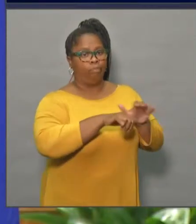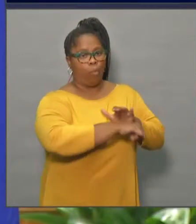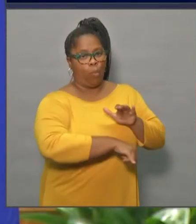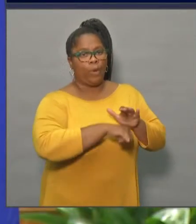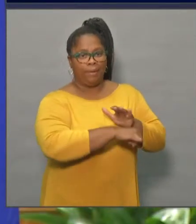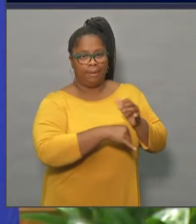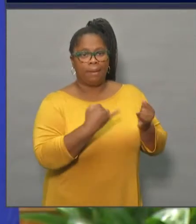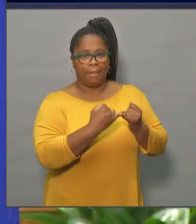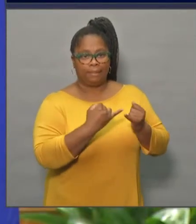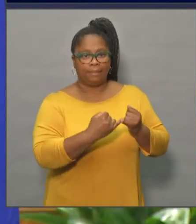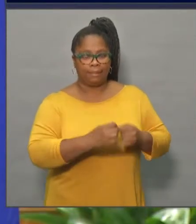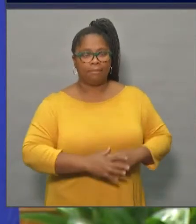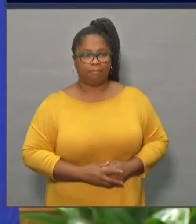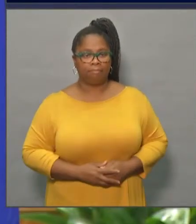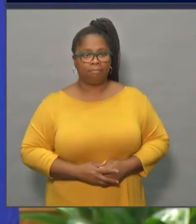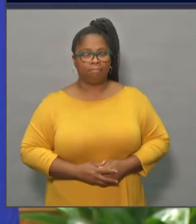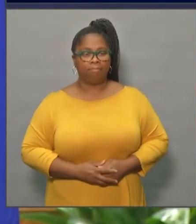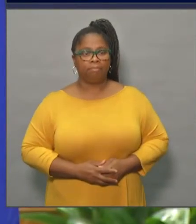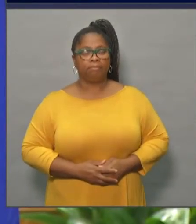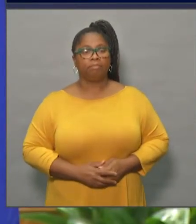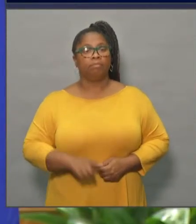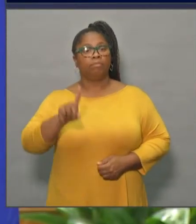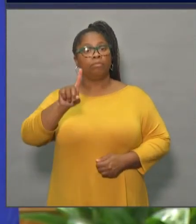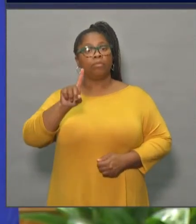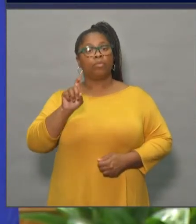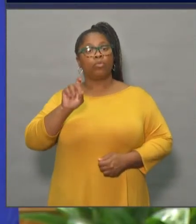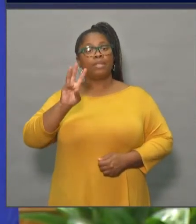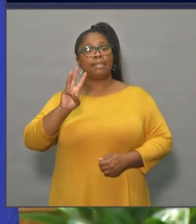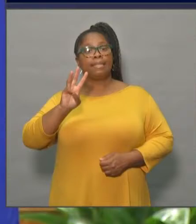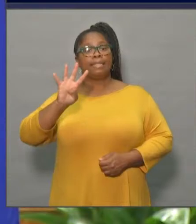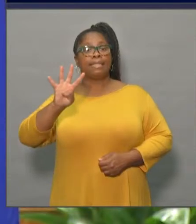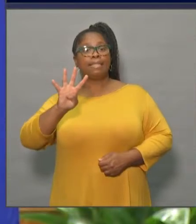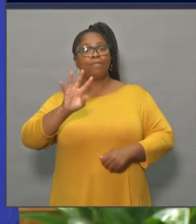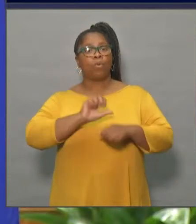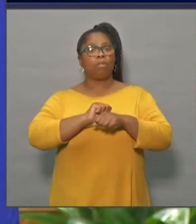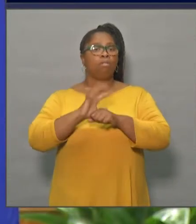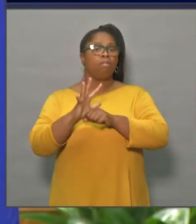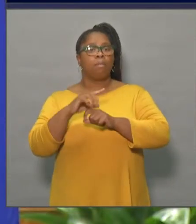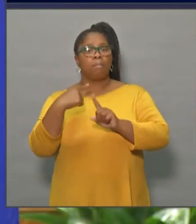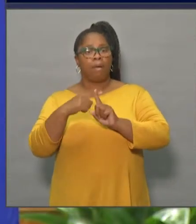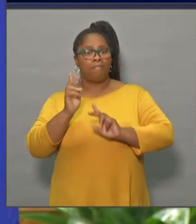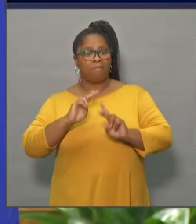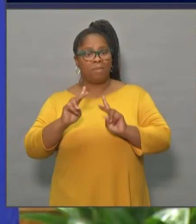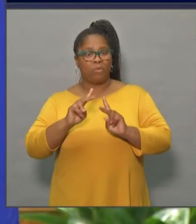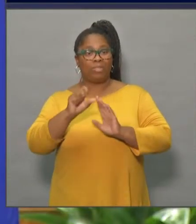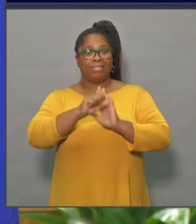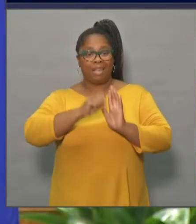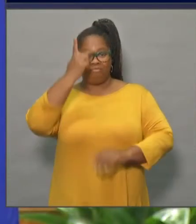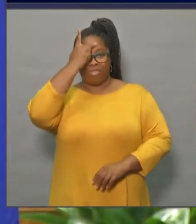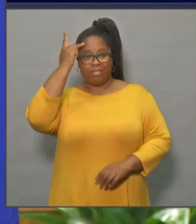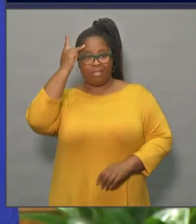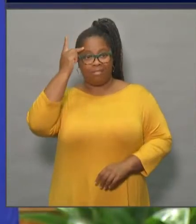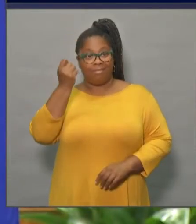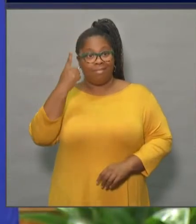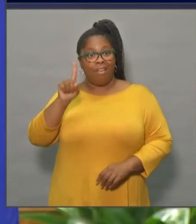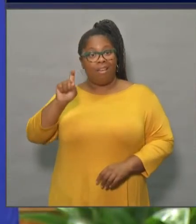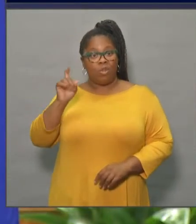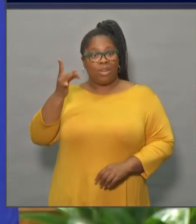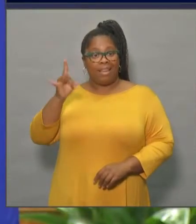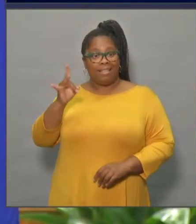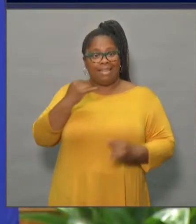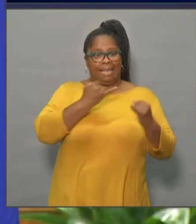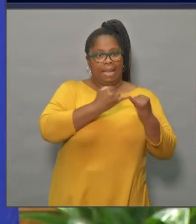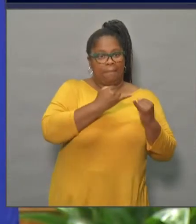quarantined. There's 164 cases in the state prison, and 118 are among people who are